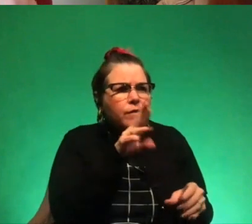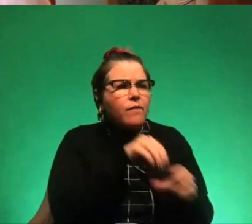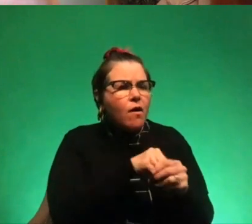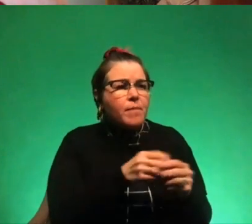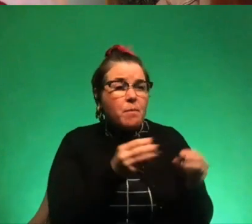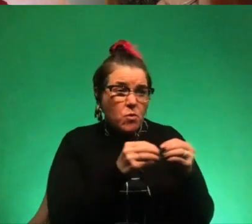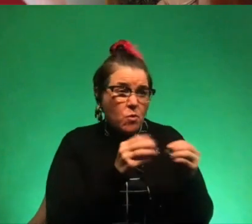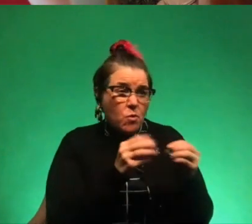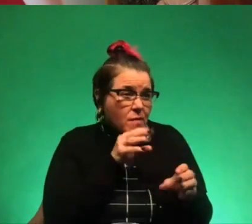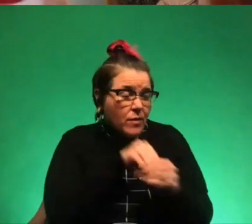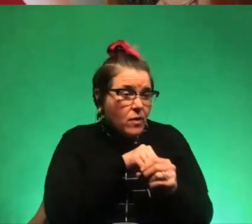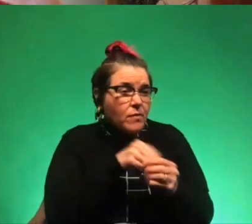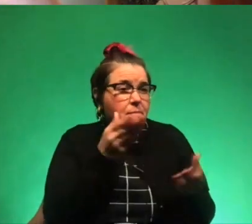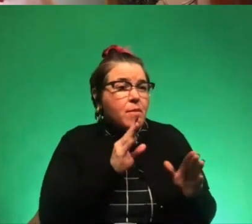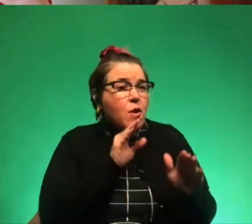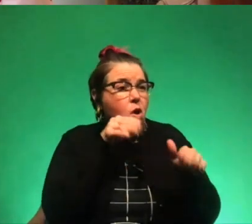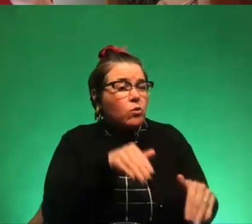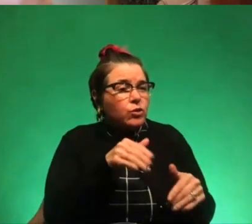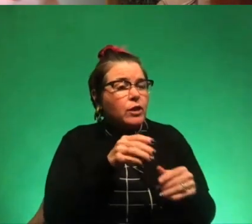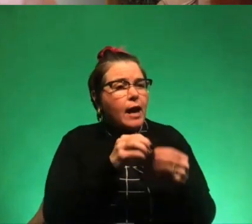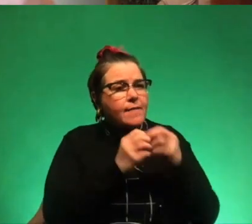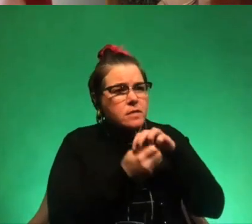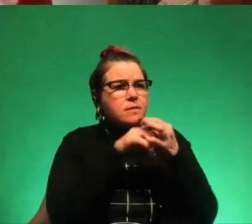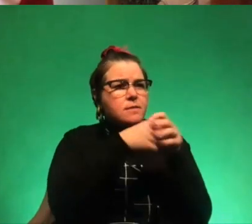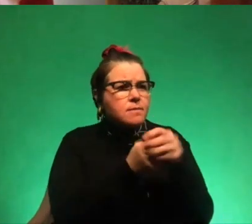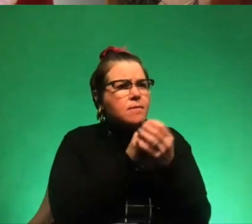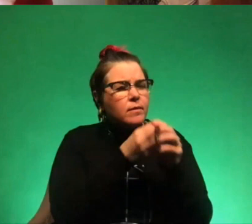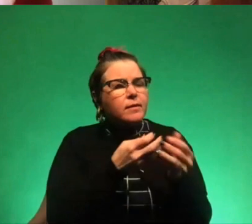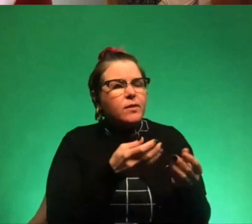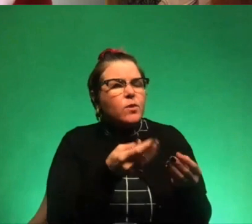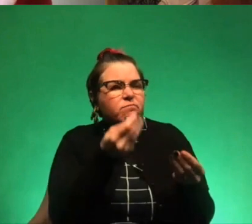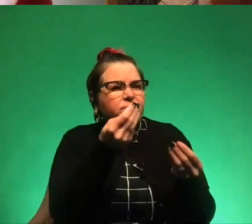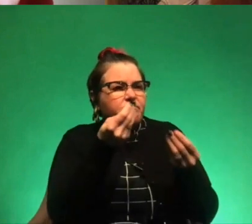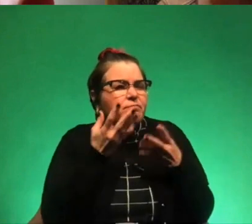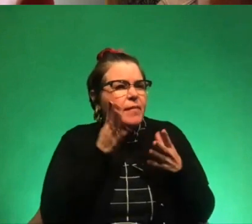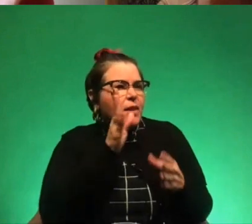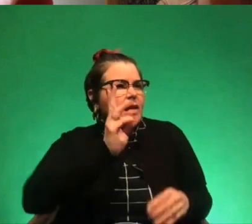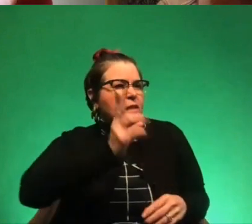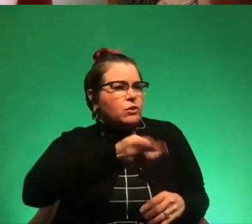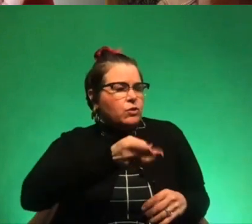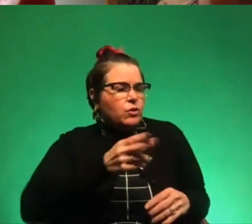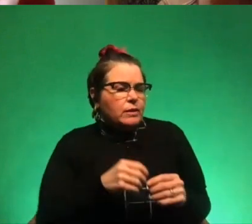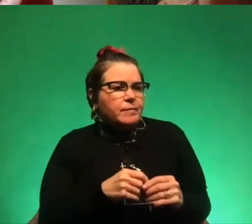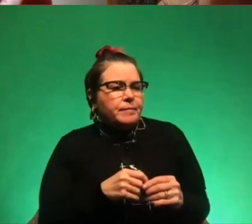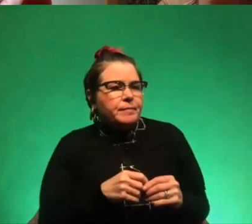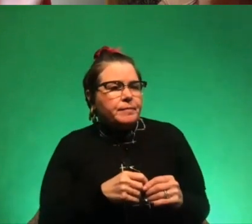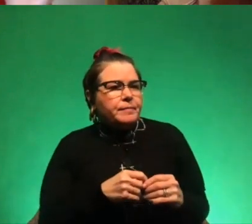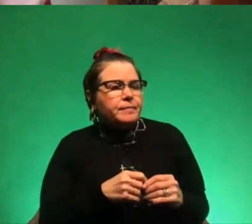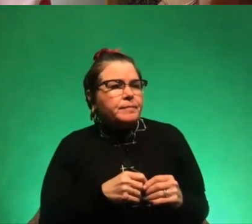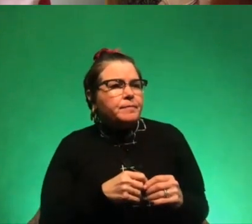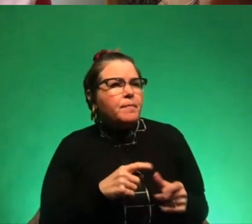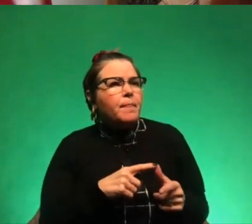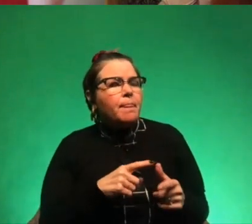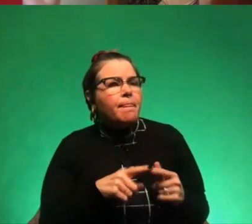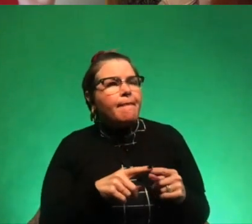involved, maybe the ocean kind of reworked it. So it can give us a few insights into that history. Then we'll look at